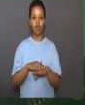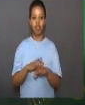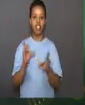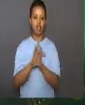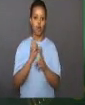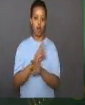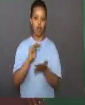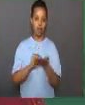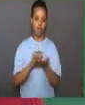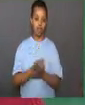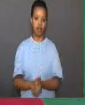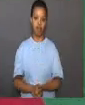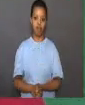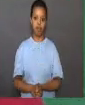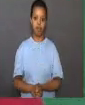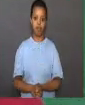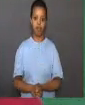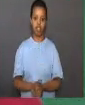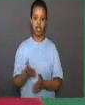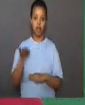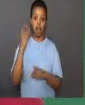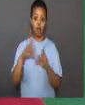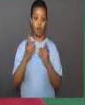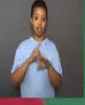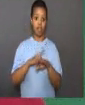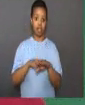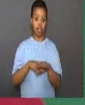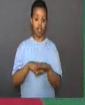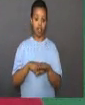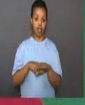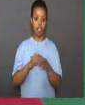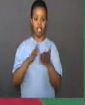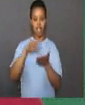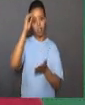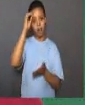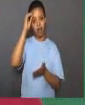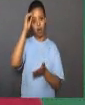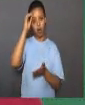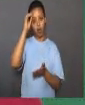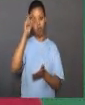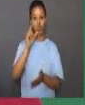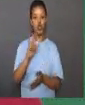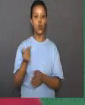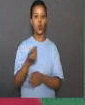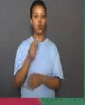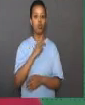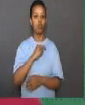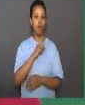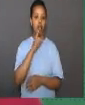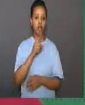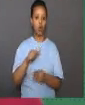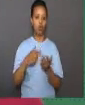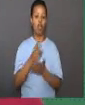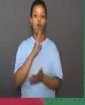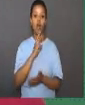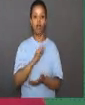organic molecules. In our last lesson, we learned about a few properties of